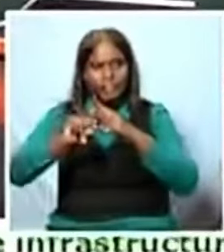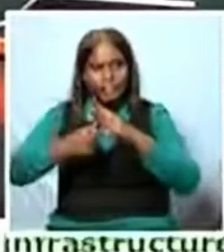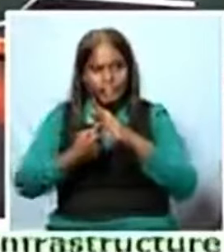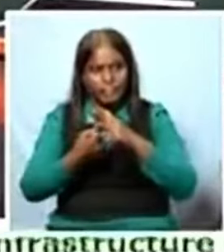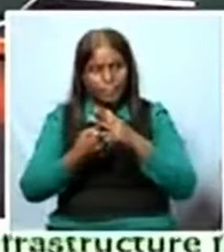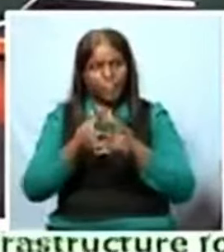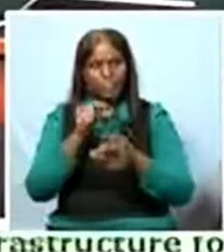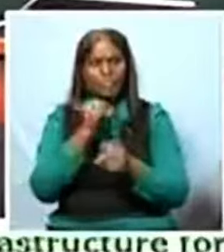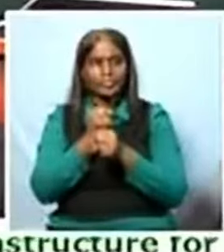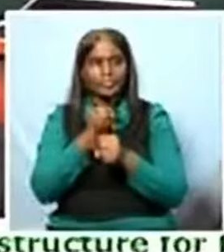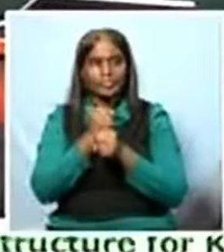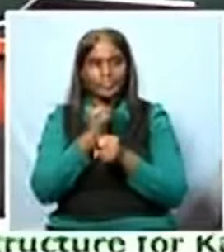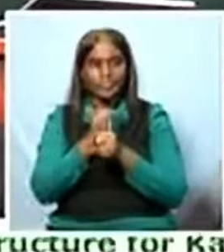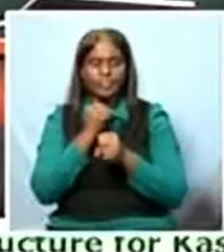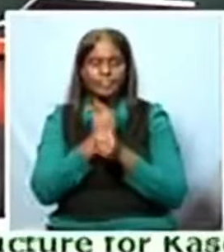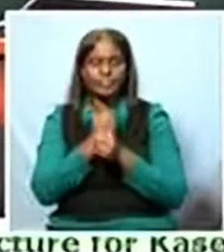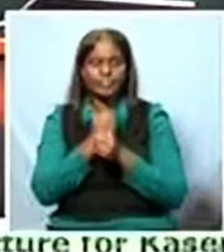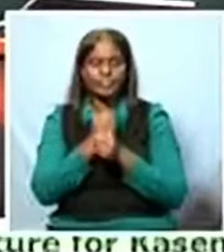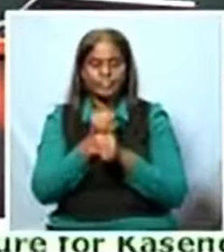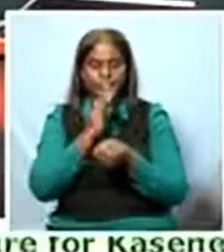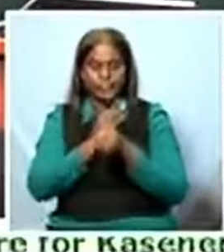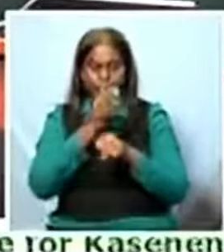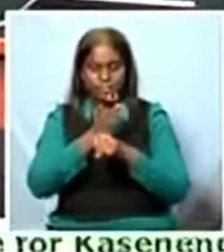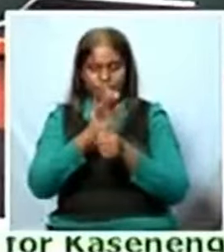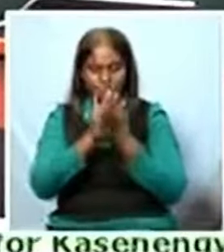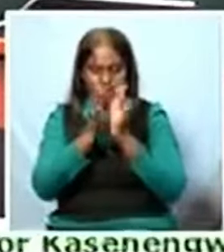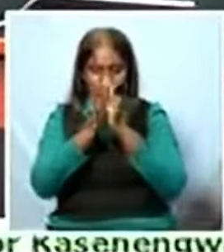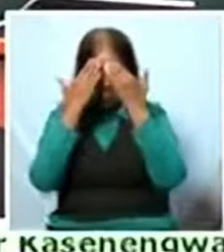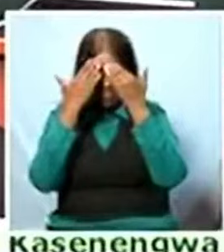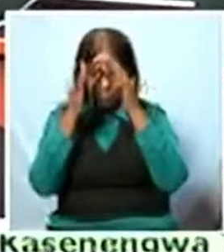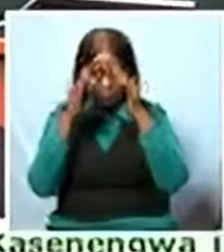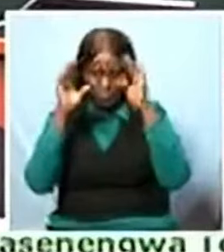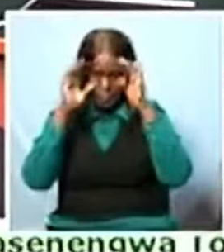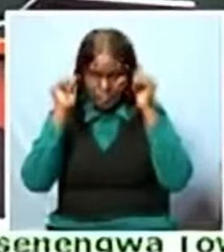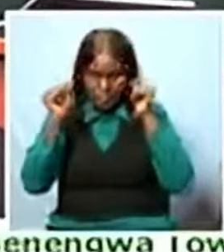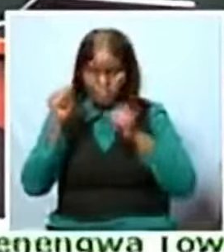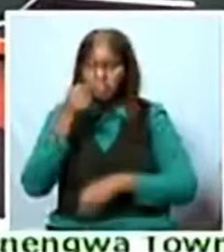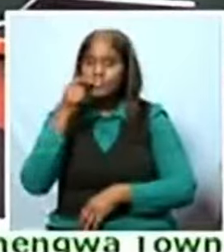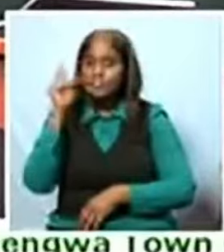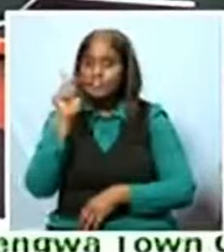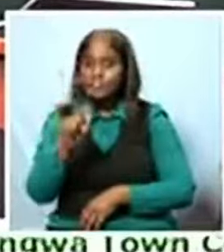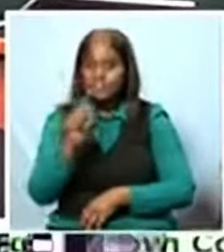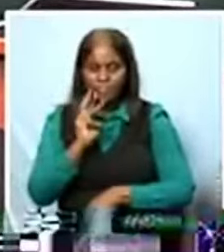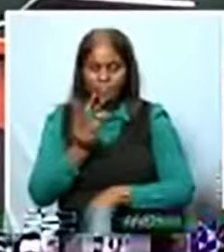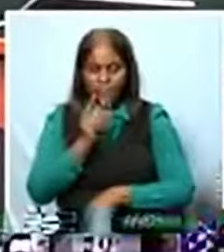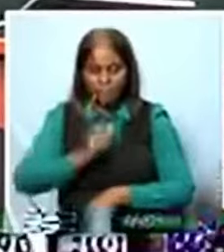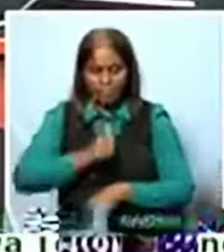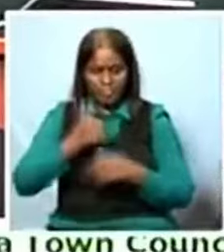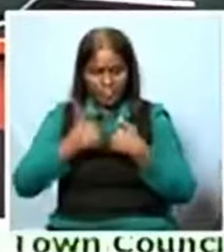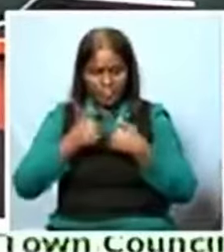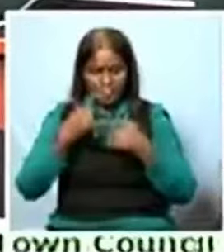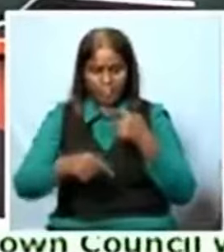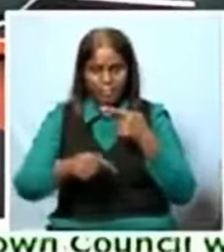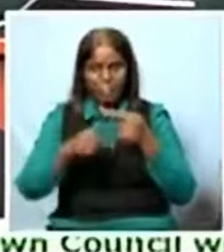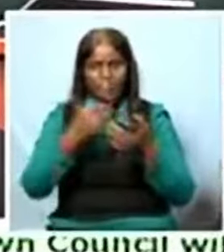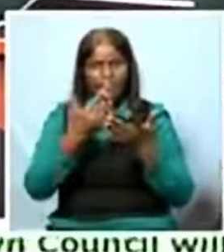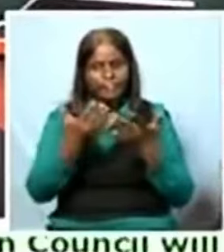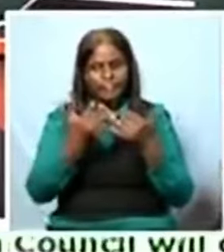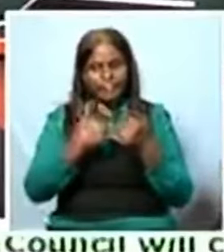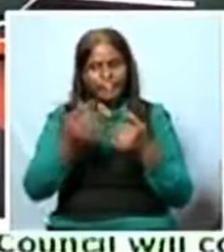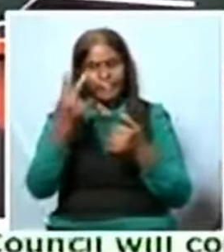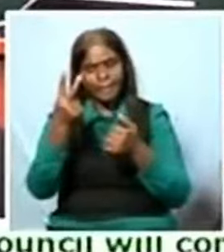the works. Upon realizing the presidential directive that we have to do the 2 megawatts